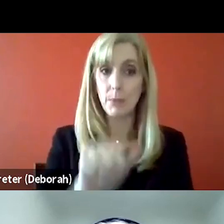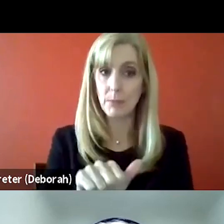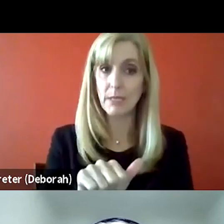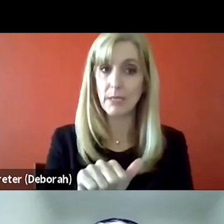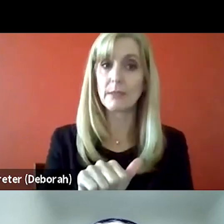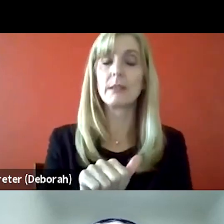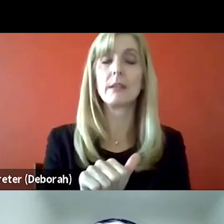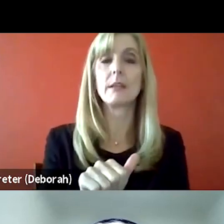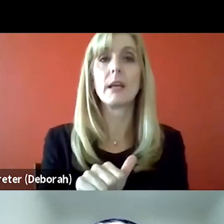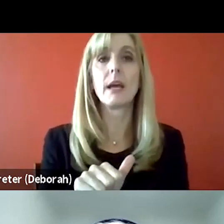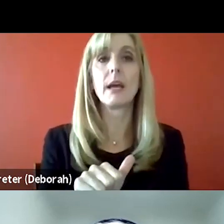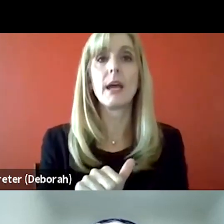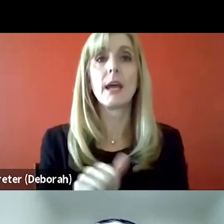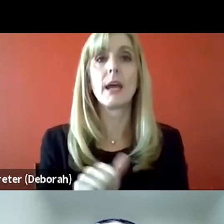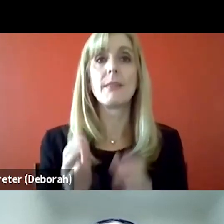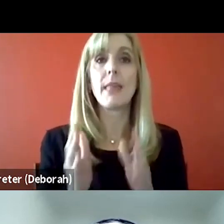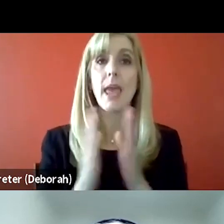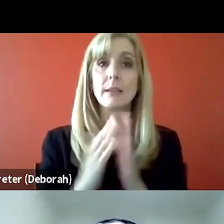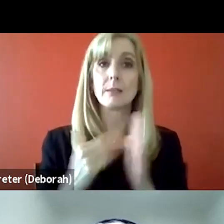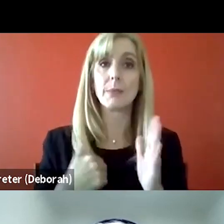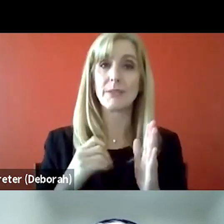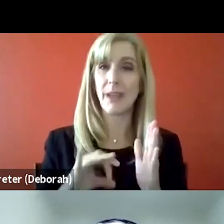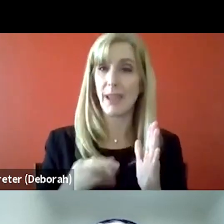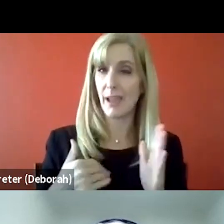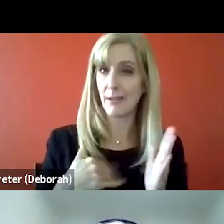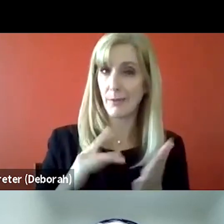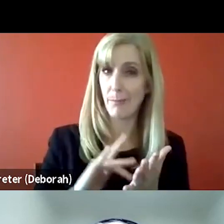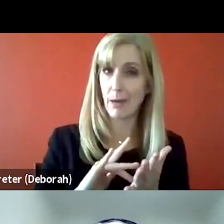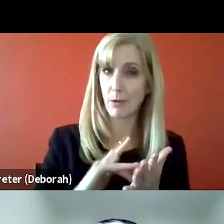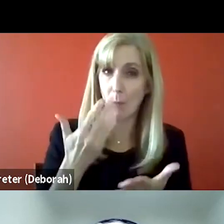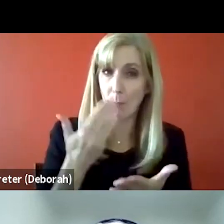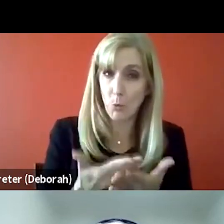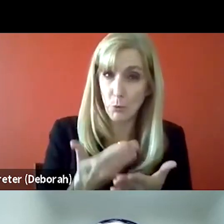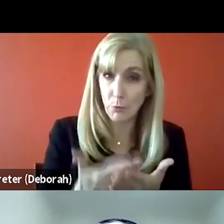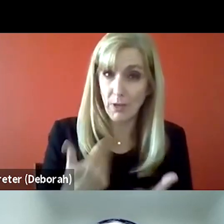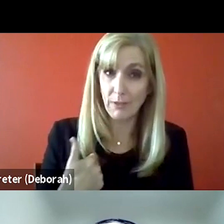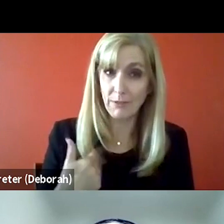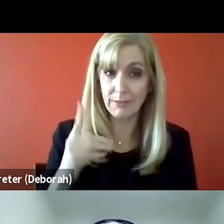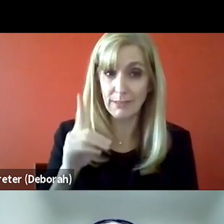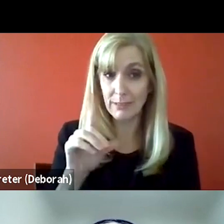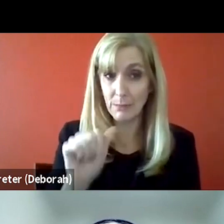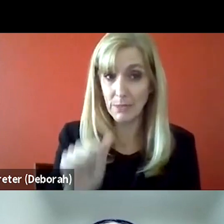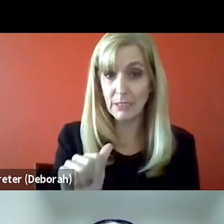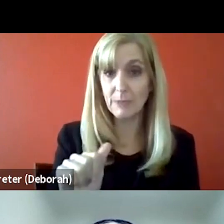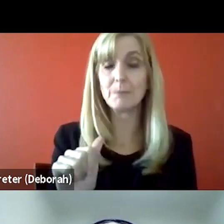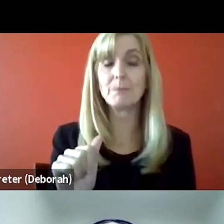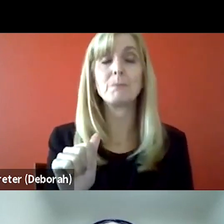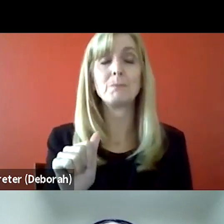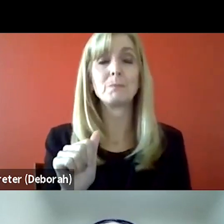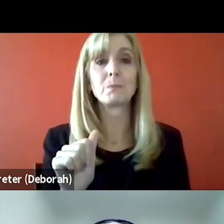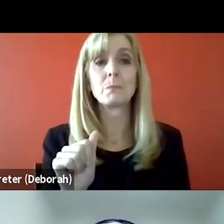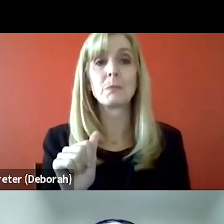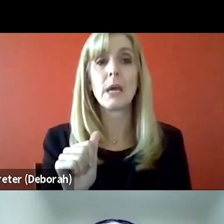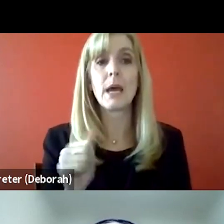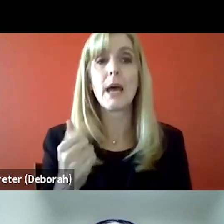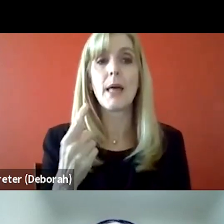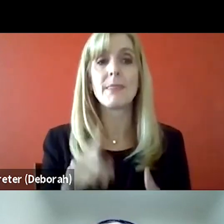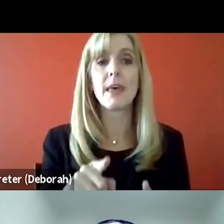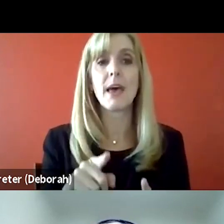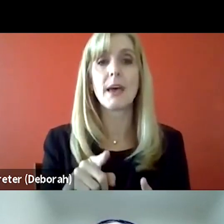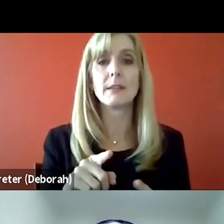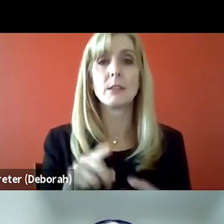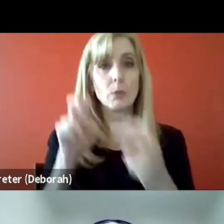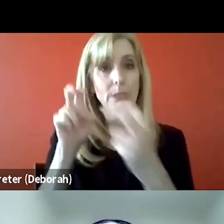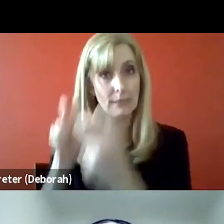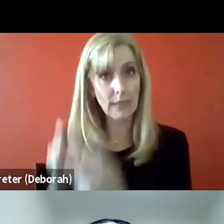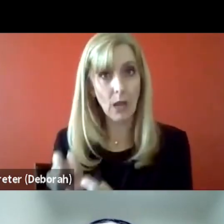ask that you have medical documentation of your disability to work with them, just to mention that. And then you sit down with